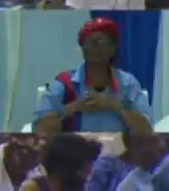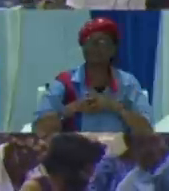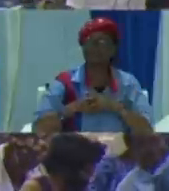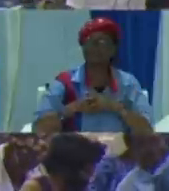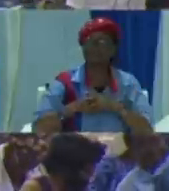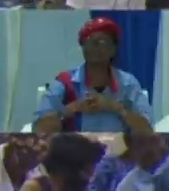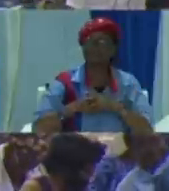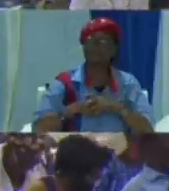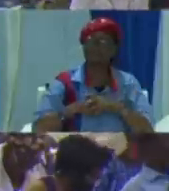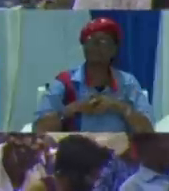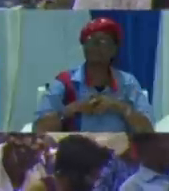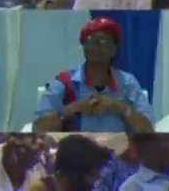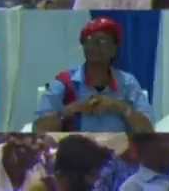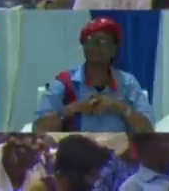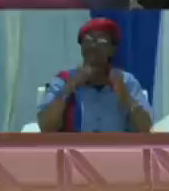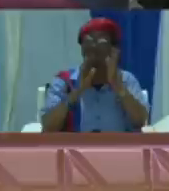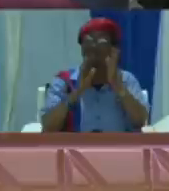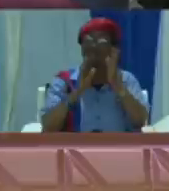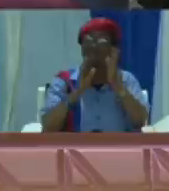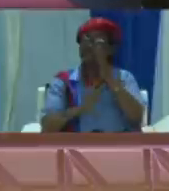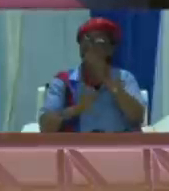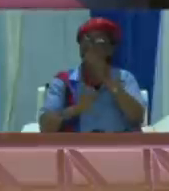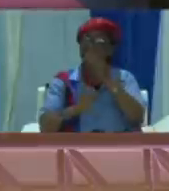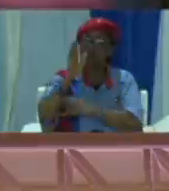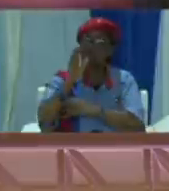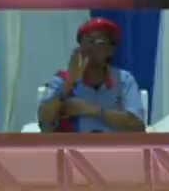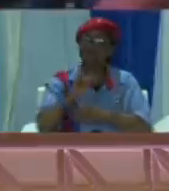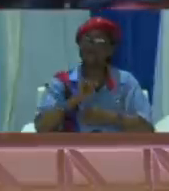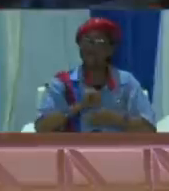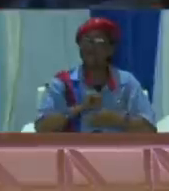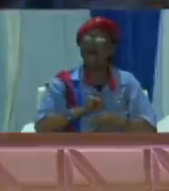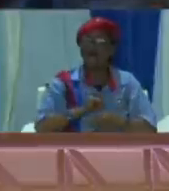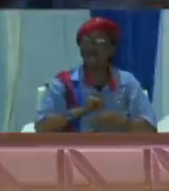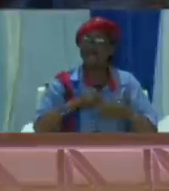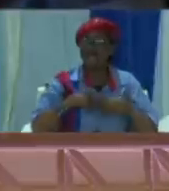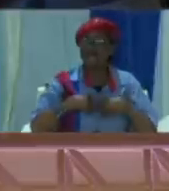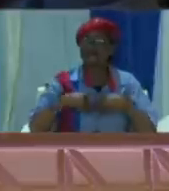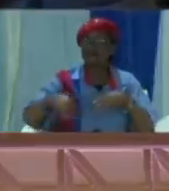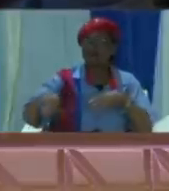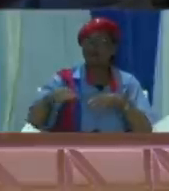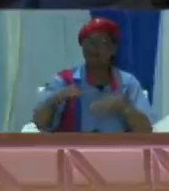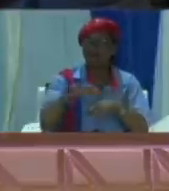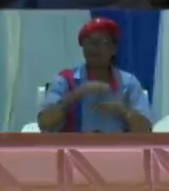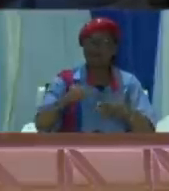Well, praise God, at least I've covered those ones. Not even when we buy.